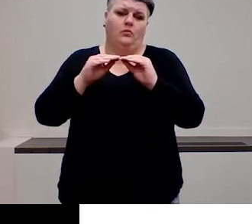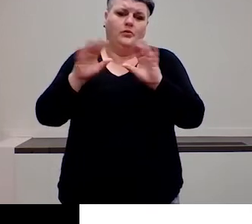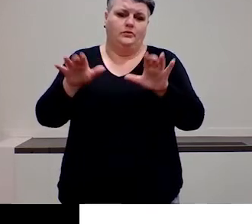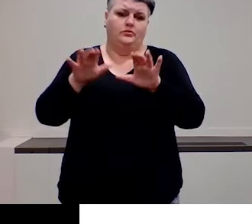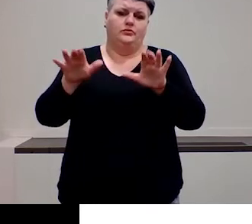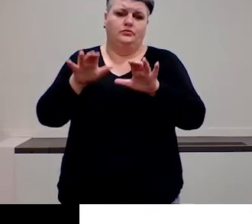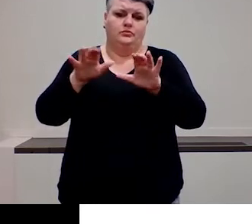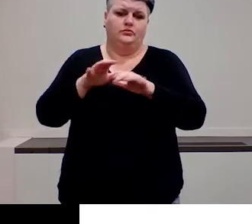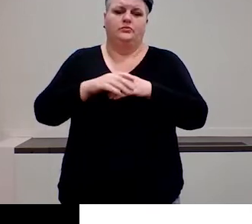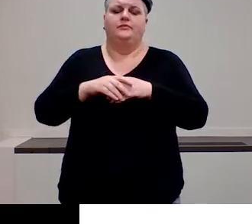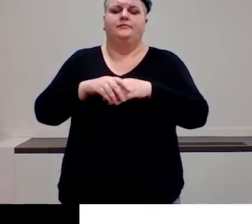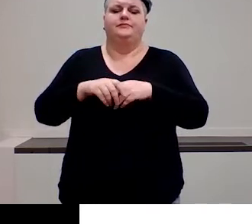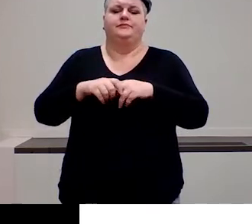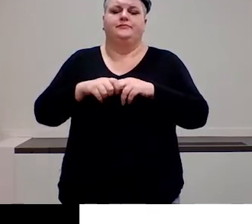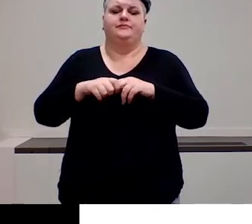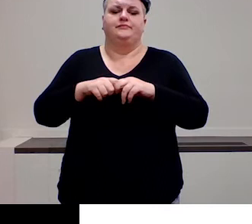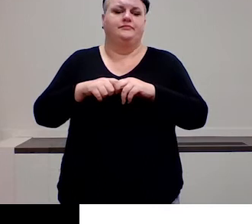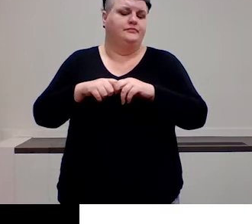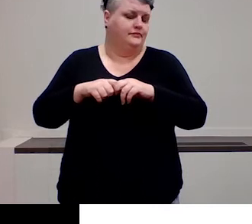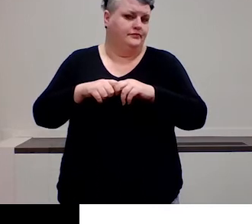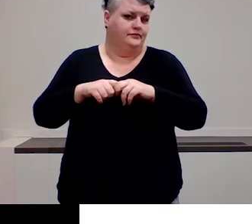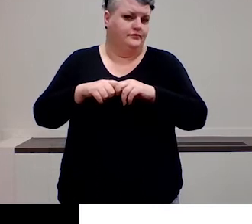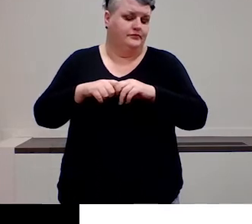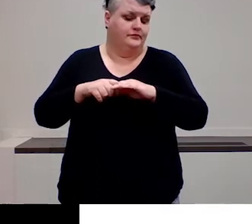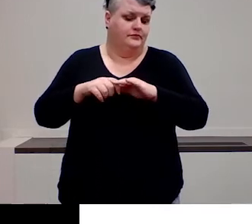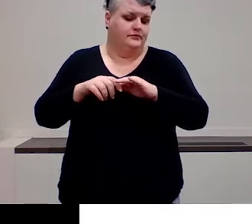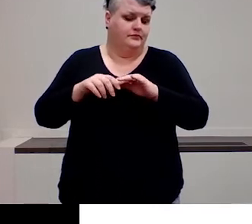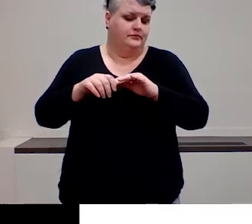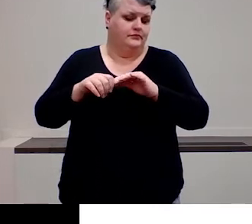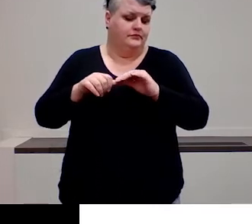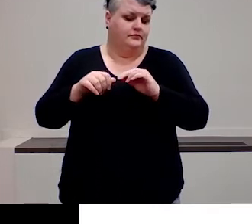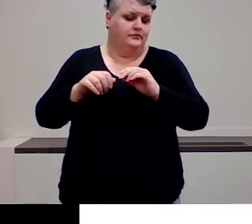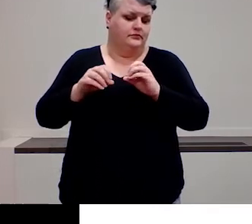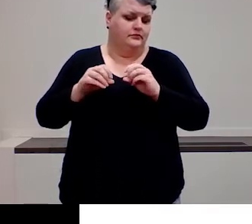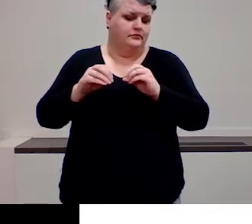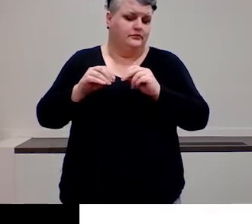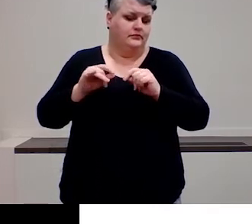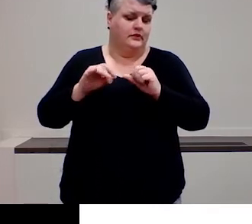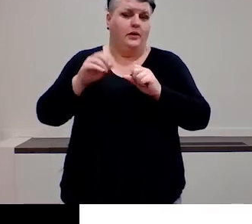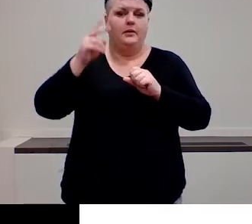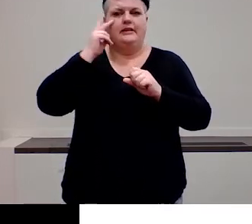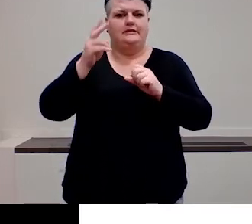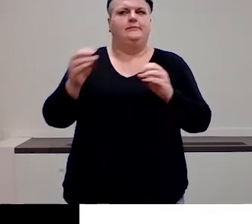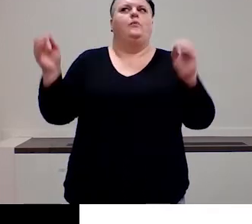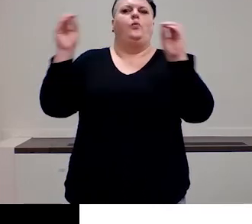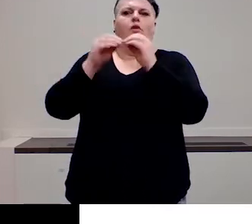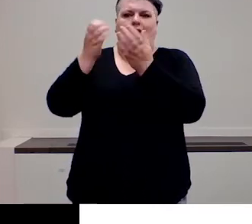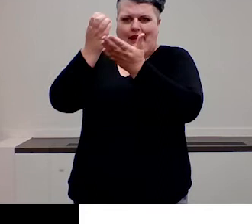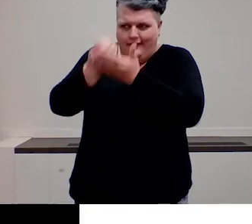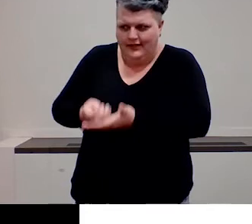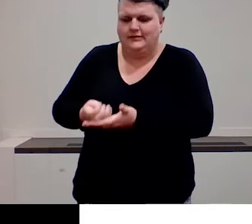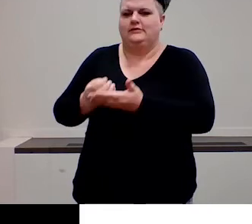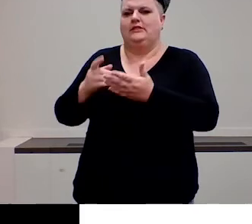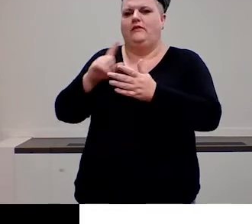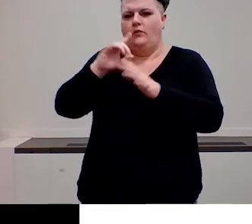I'm just missing something, but I'd like to see a little more evidence of what we're doing to make sure that teachers are okay.